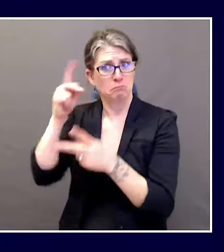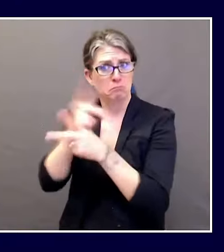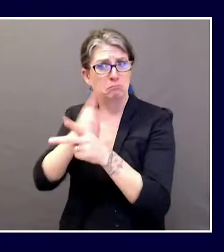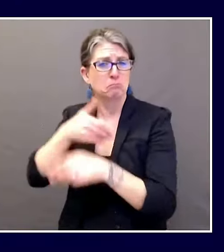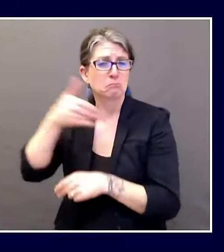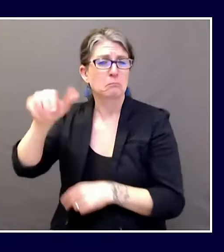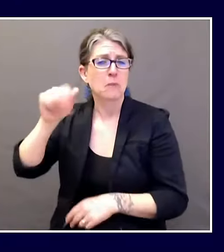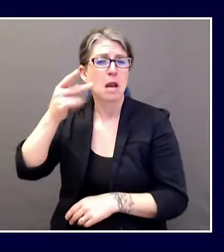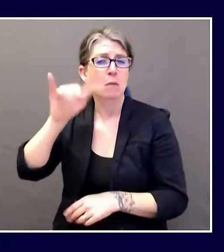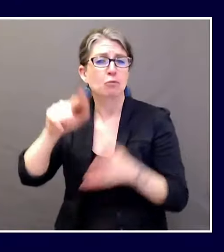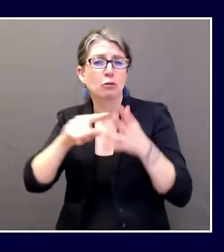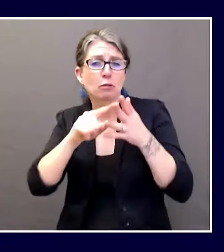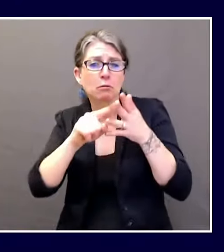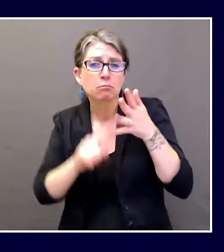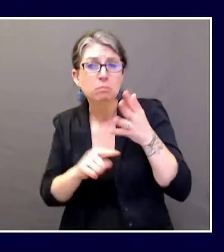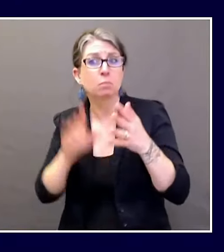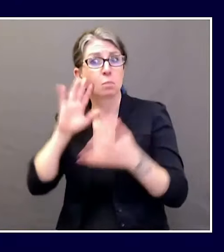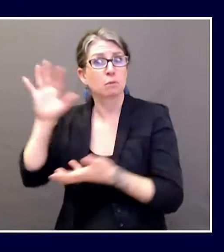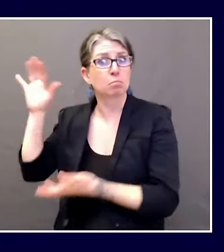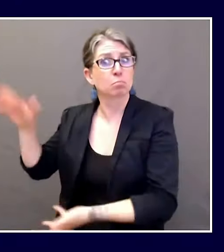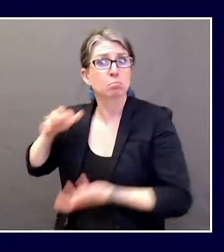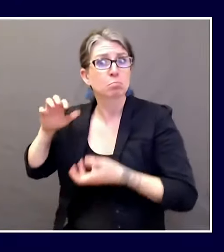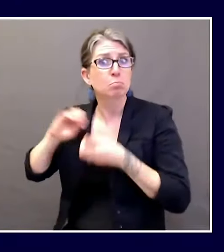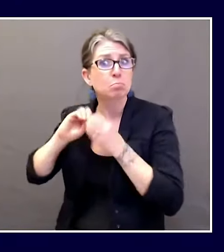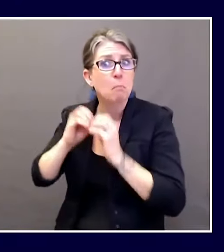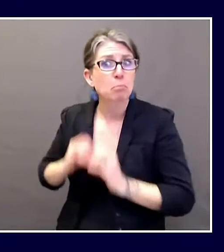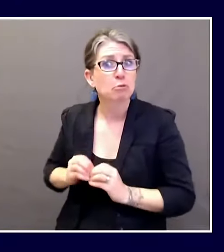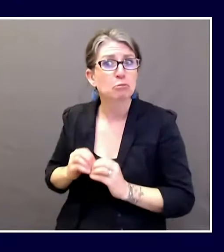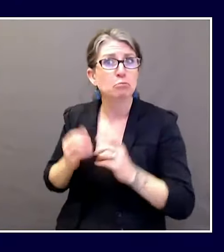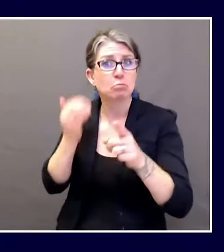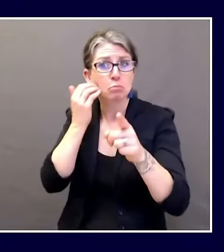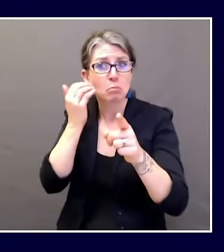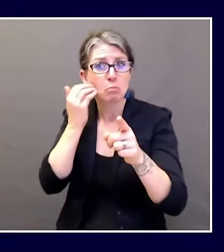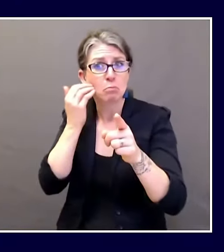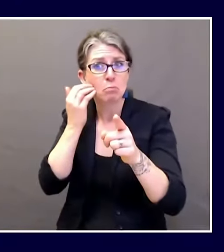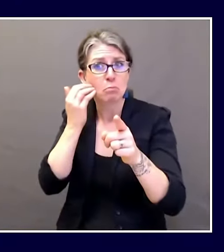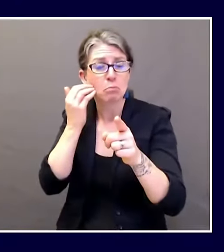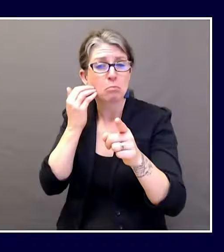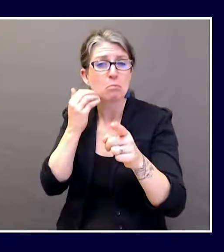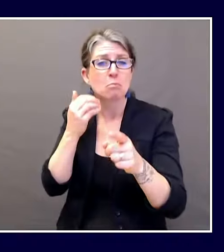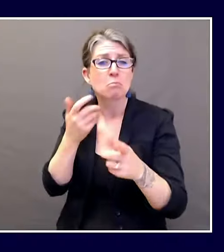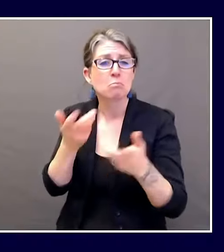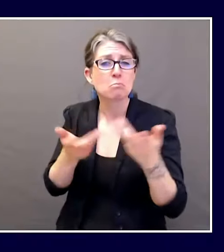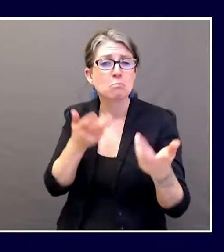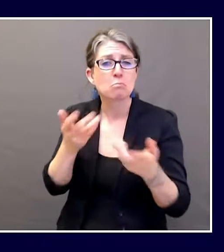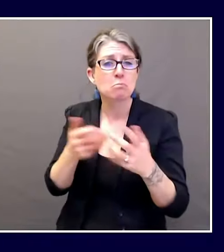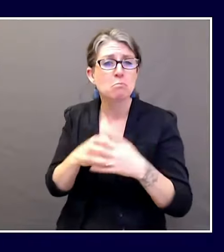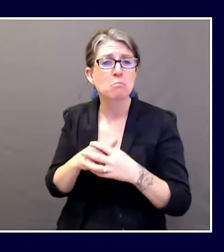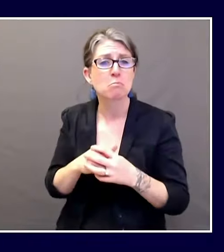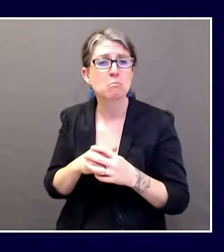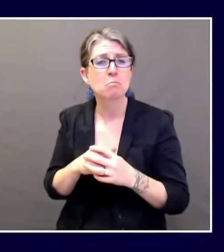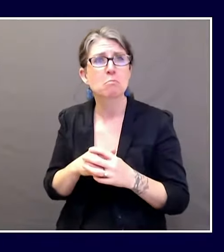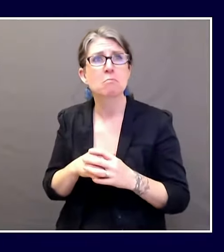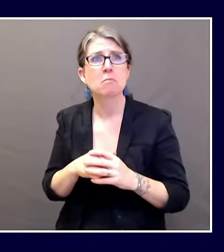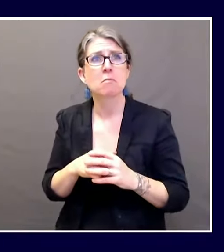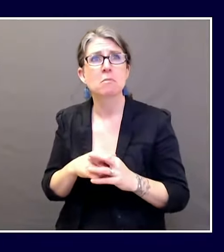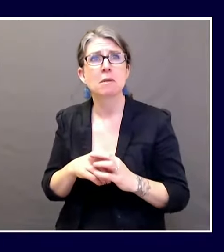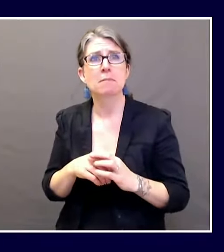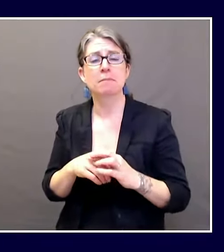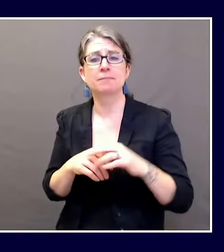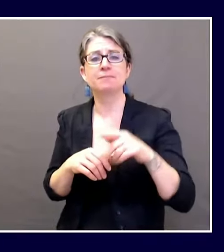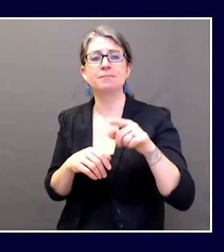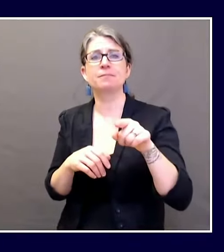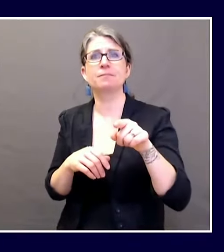sure, Chris. Let me also mention, in connection with your prior question, I also had the opportunity to speak not just with the operators of the Cross